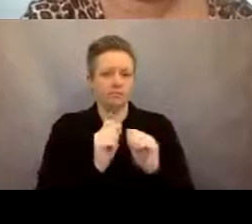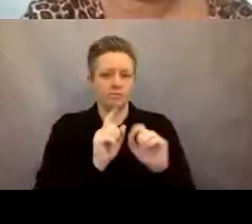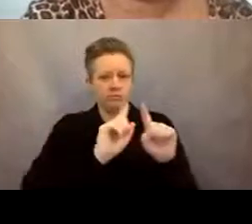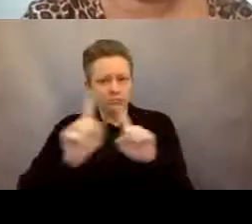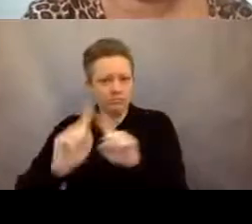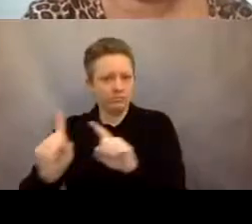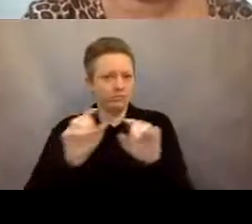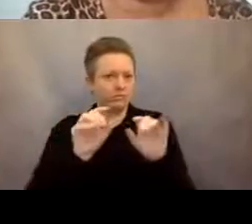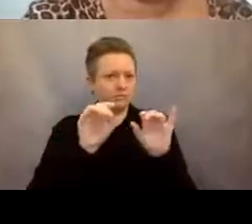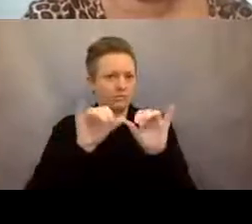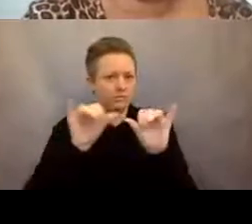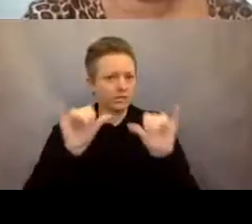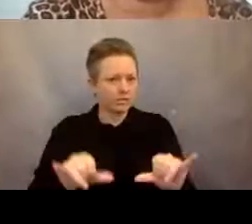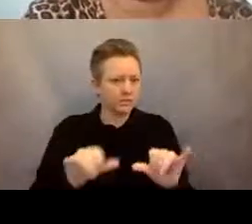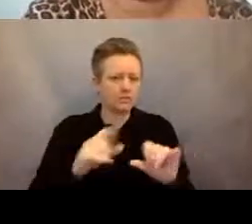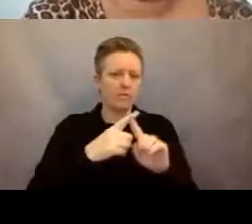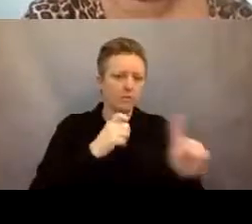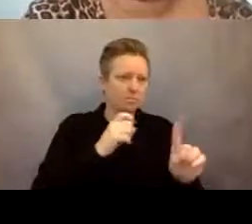And so